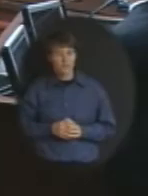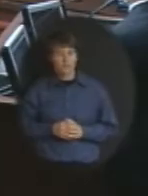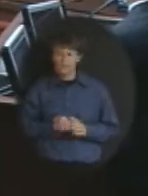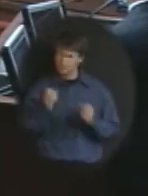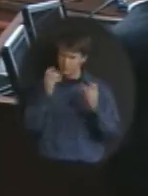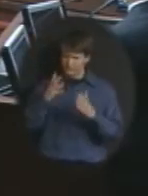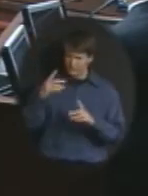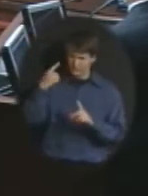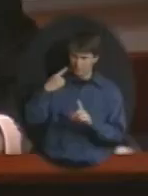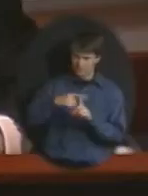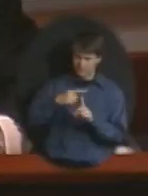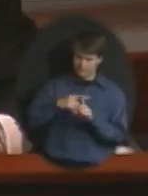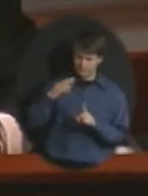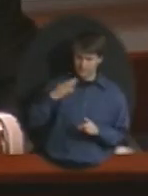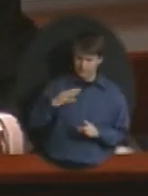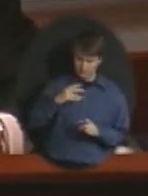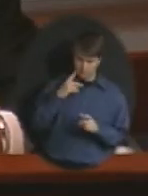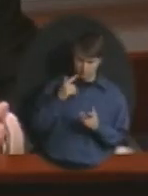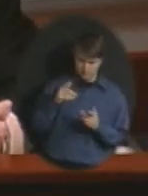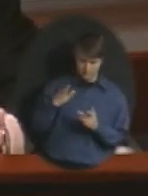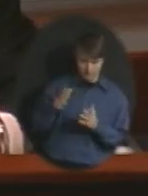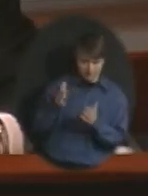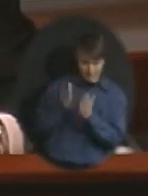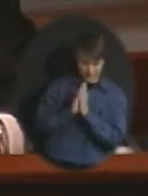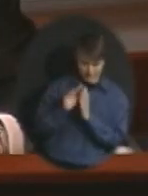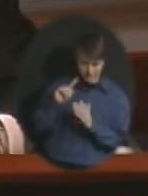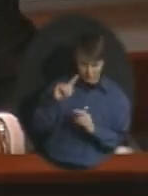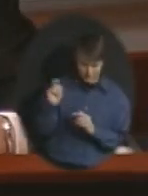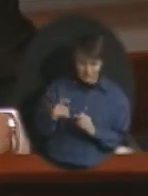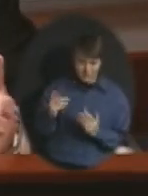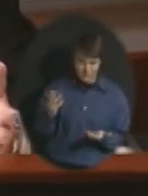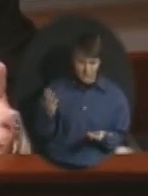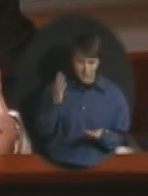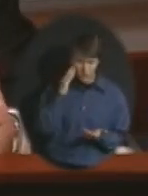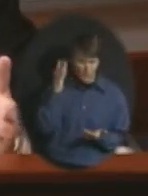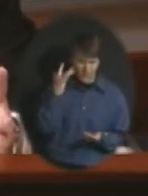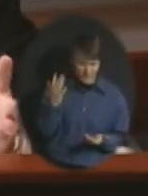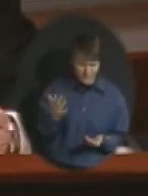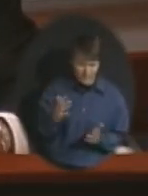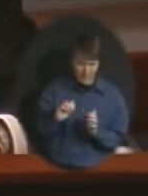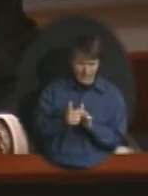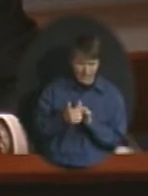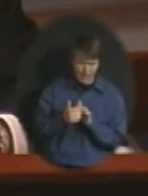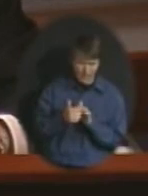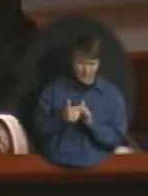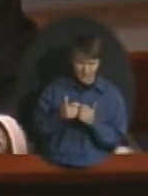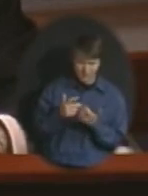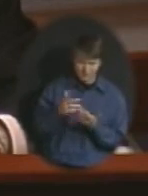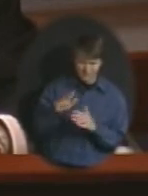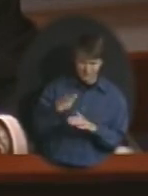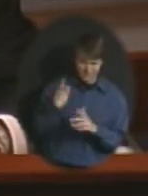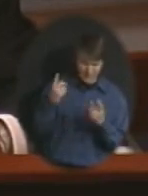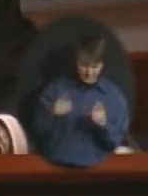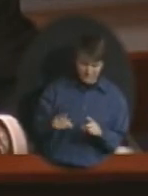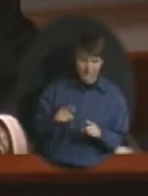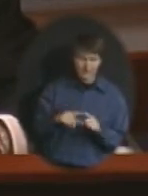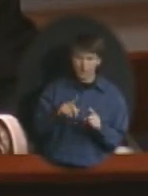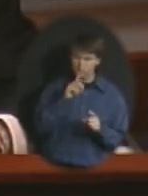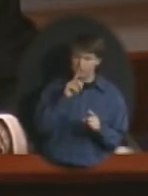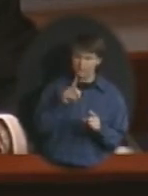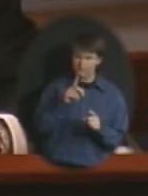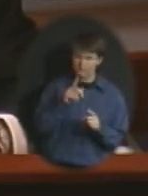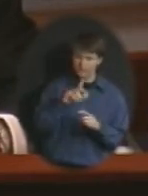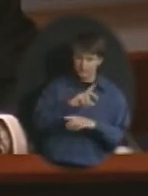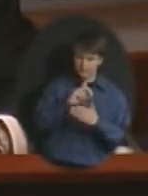to this when it was presented to us. We kind of had to ask the question, why? How is this coming about? And it's purely designed for